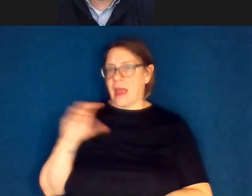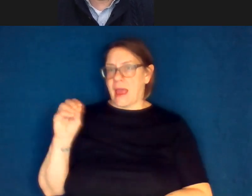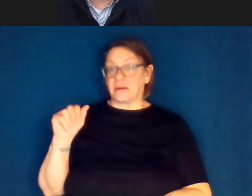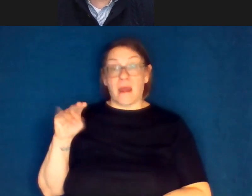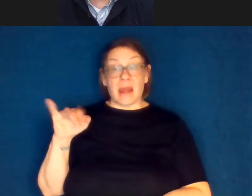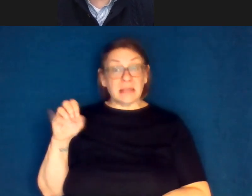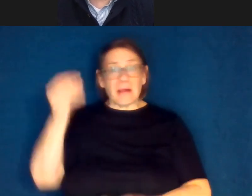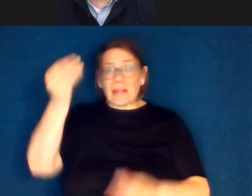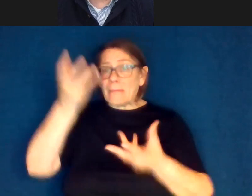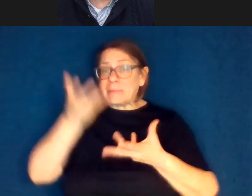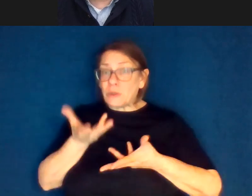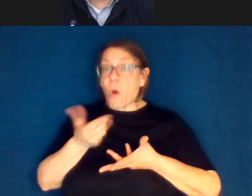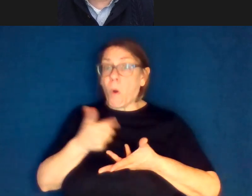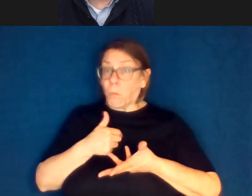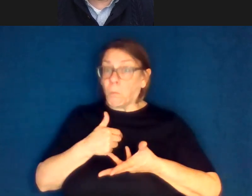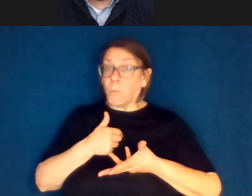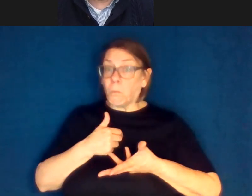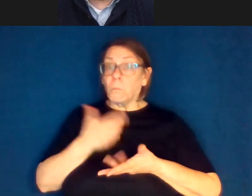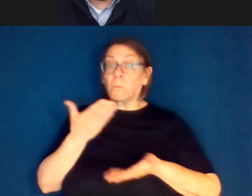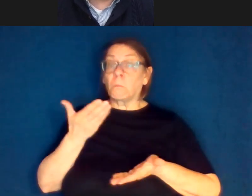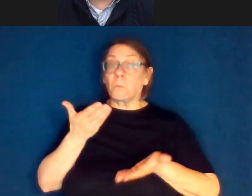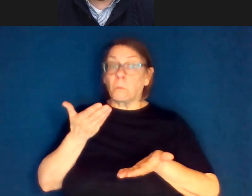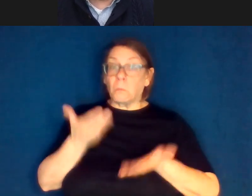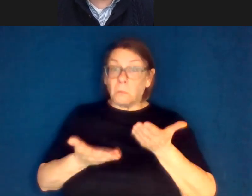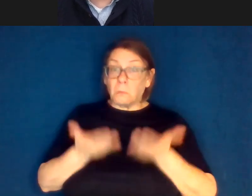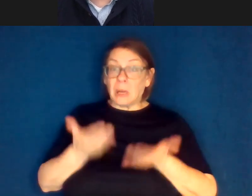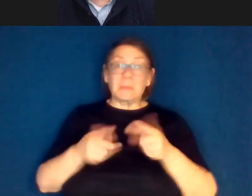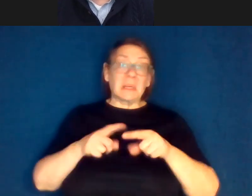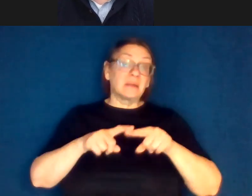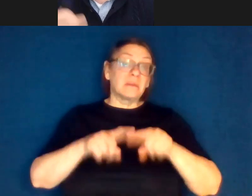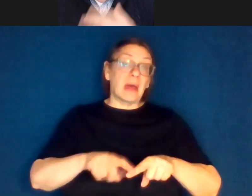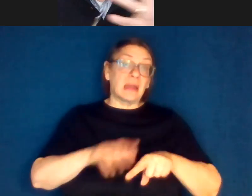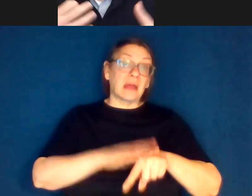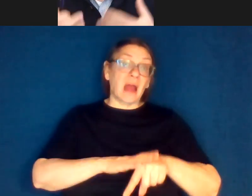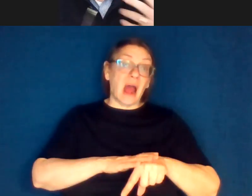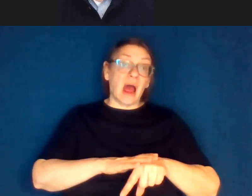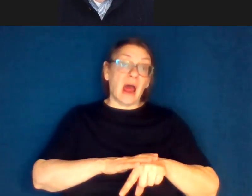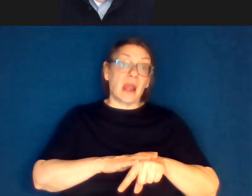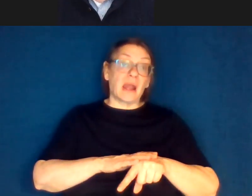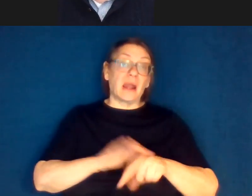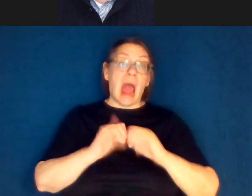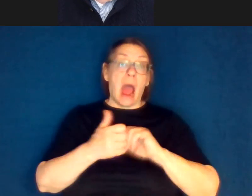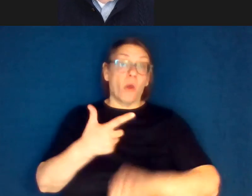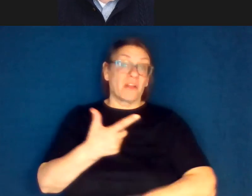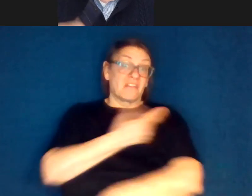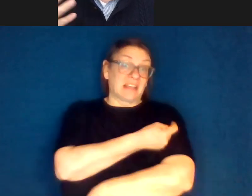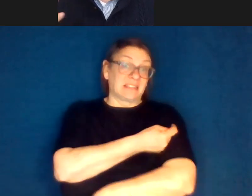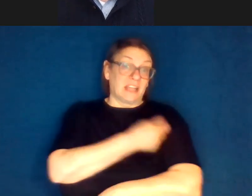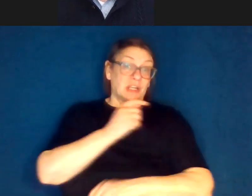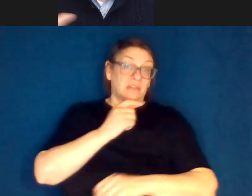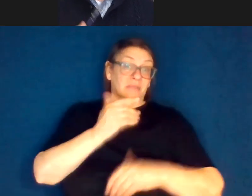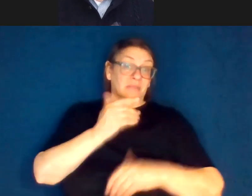know. And maybe depending on how the vaccination conversations go